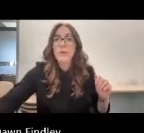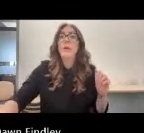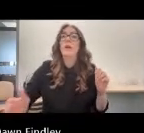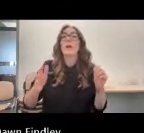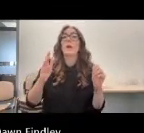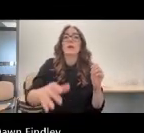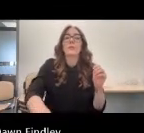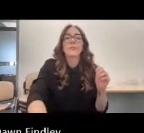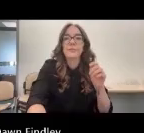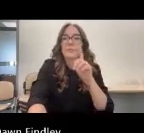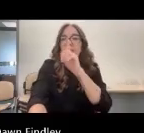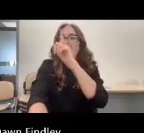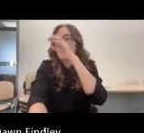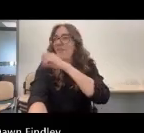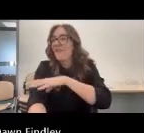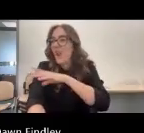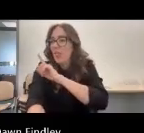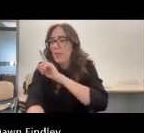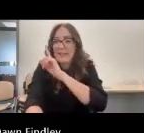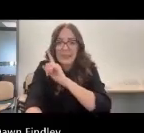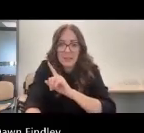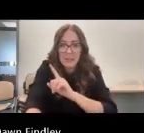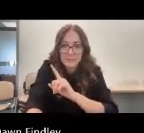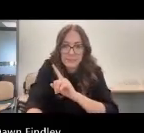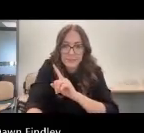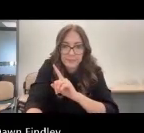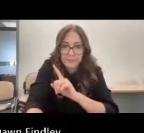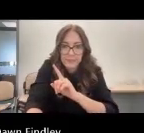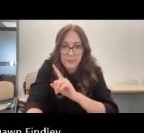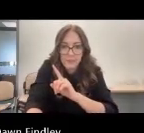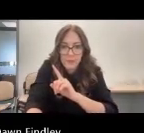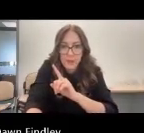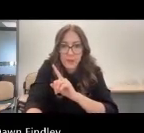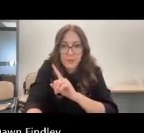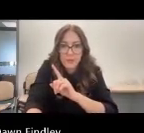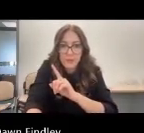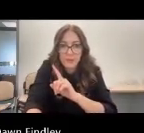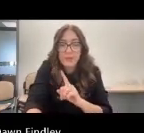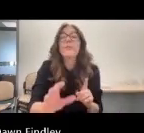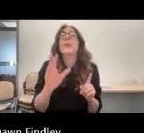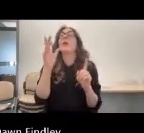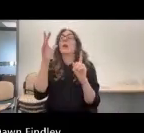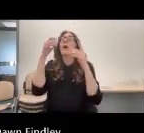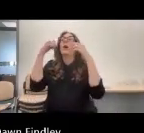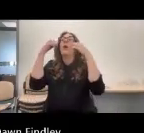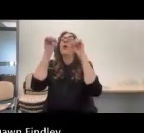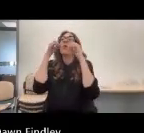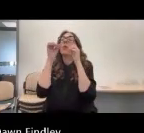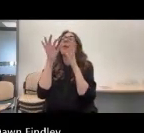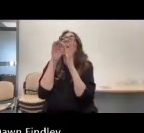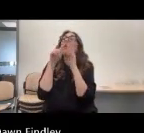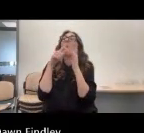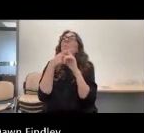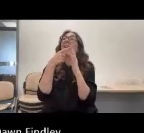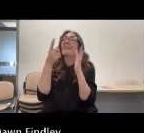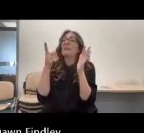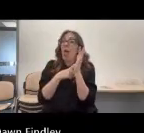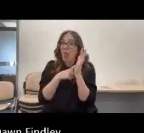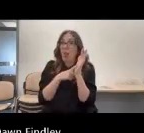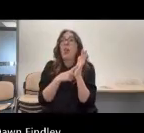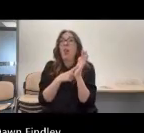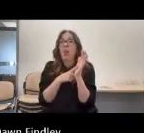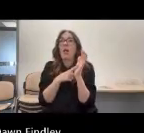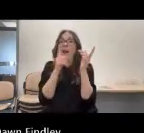got Android on it. You can buy a Google Pixel that's got Android on it. But every